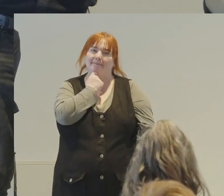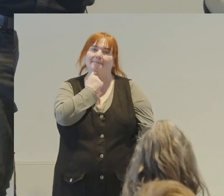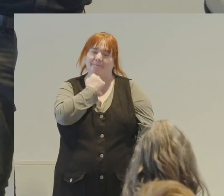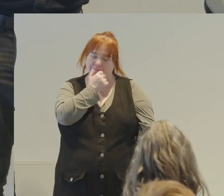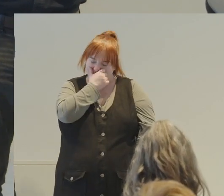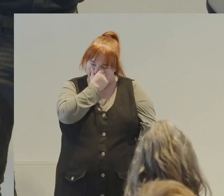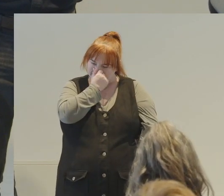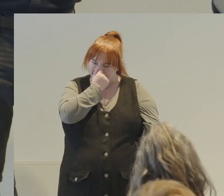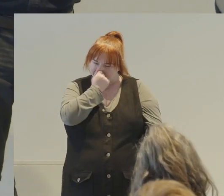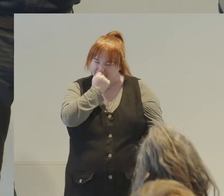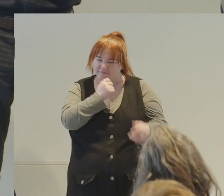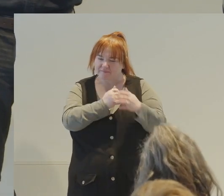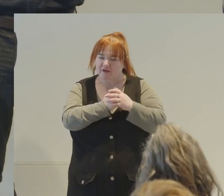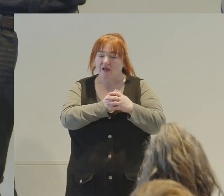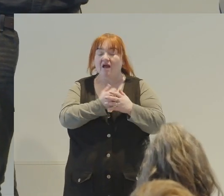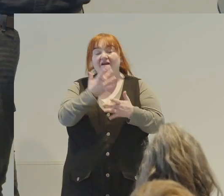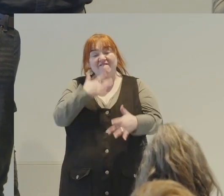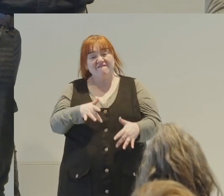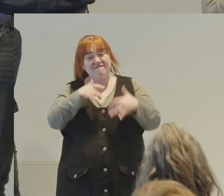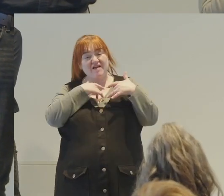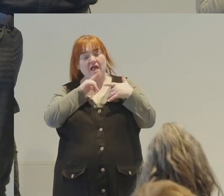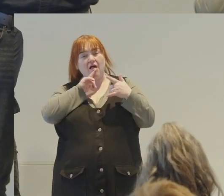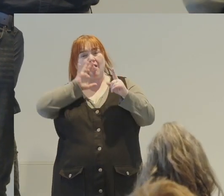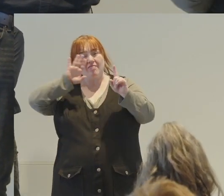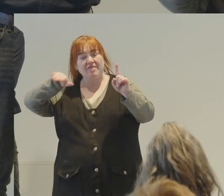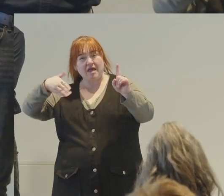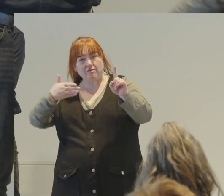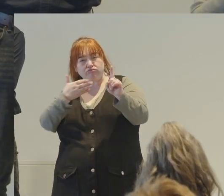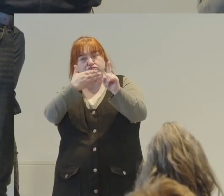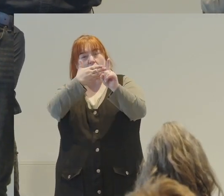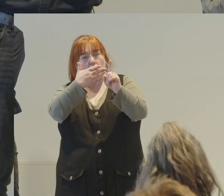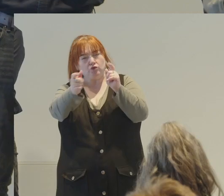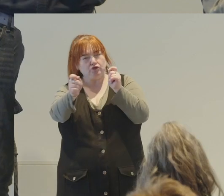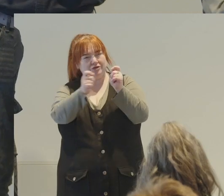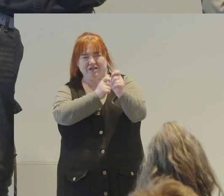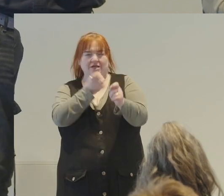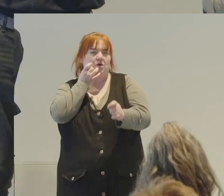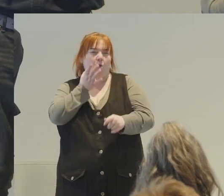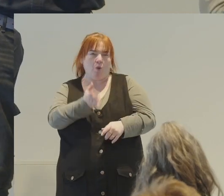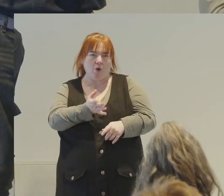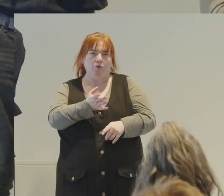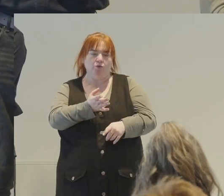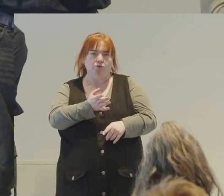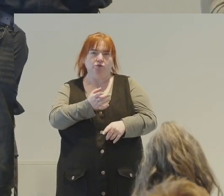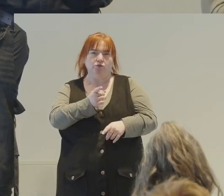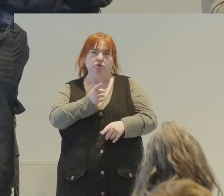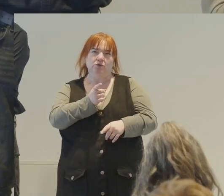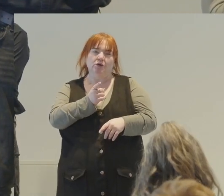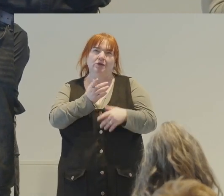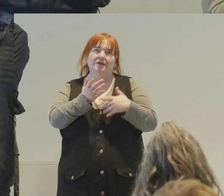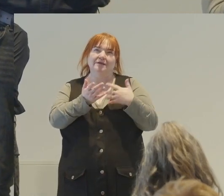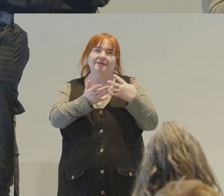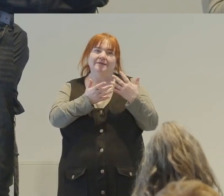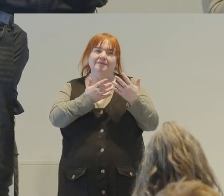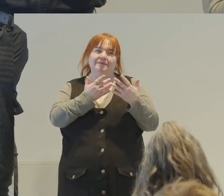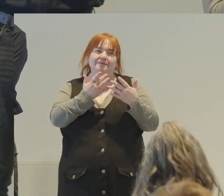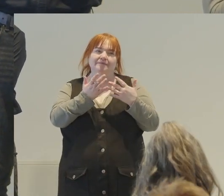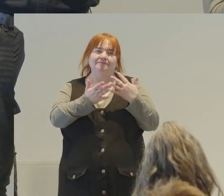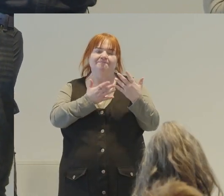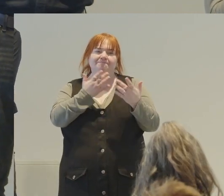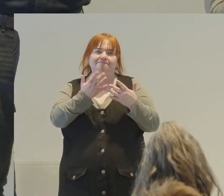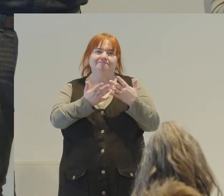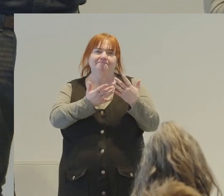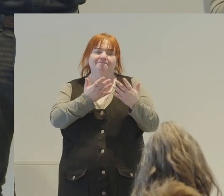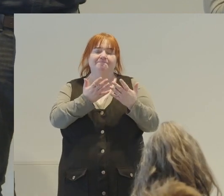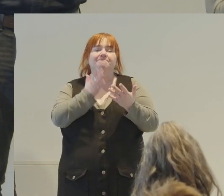Probably the approach won't change very much. So thinking back over the slides and everything else, doing